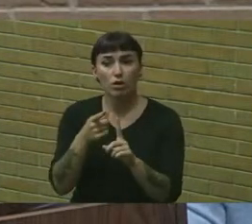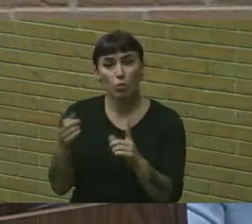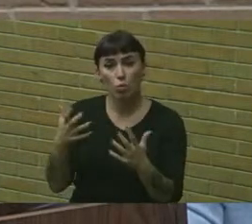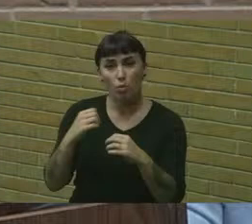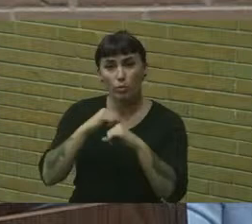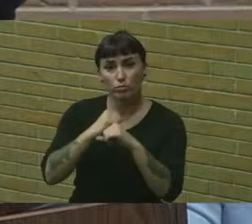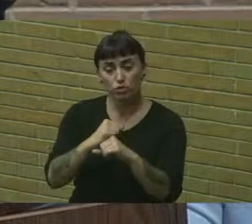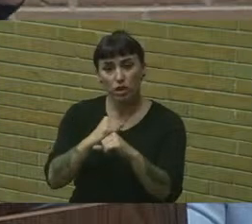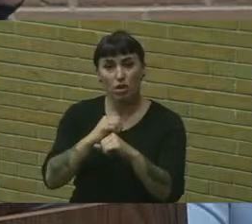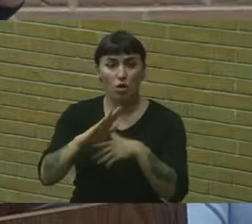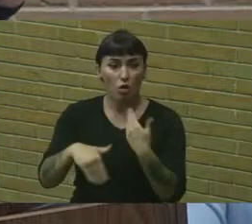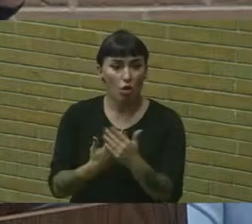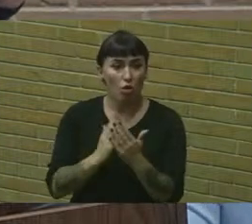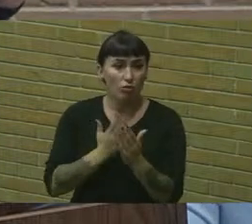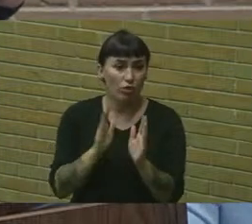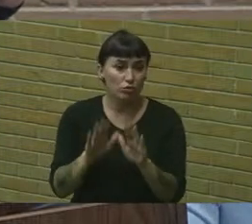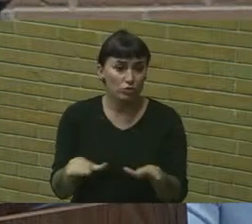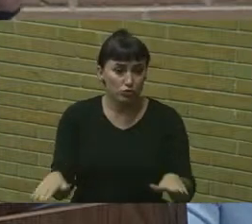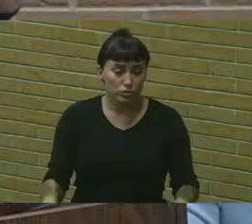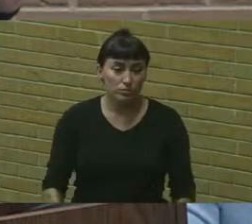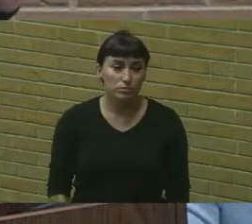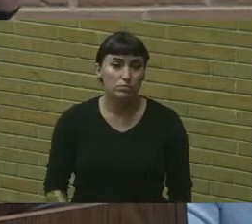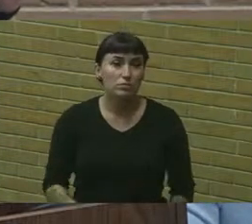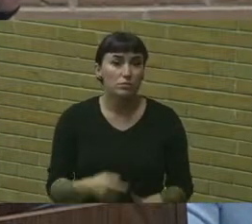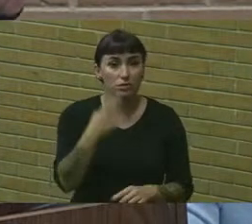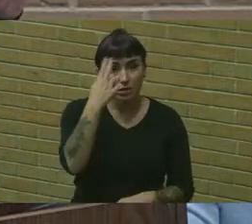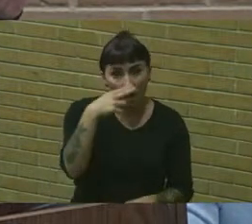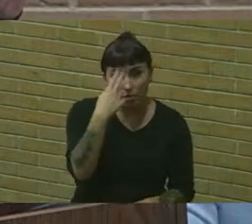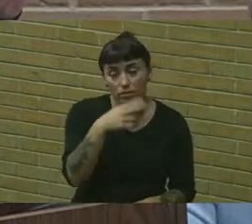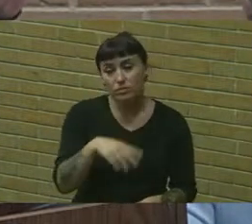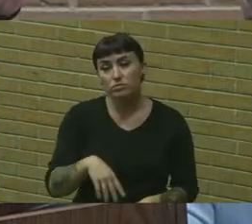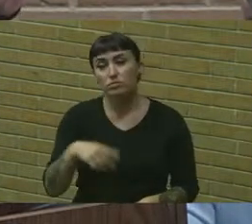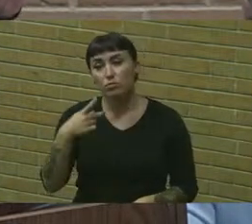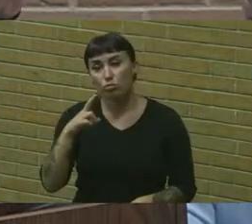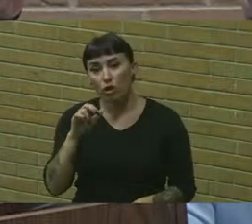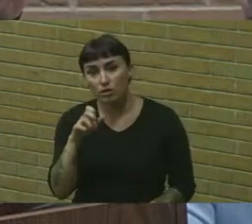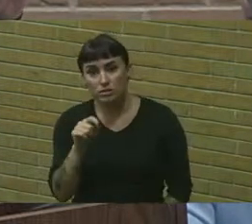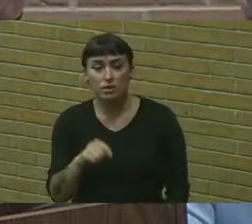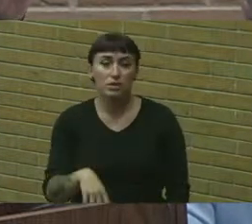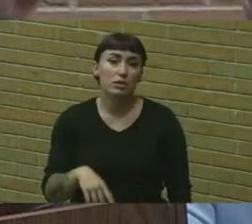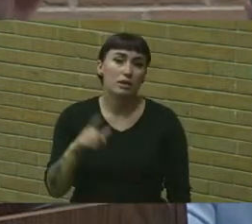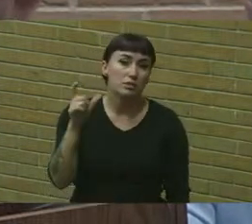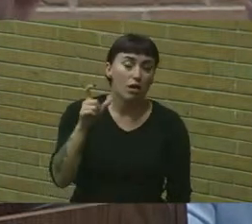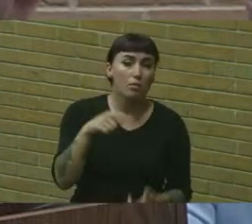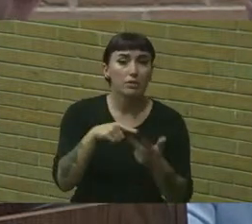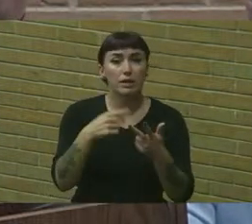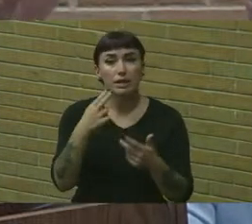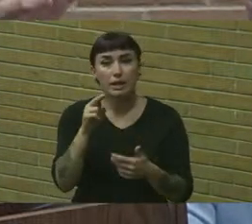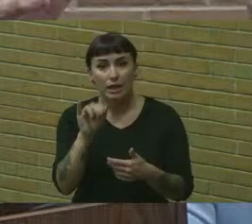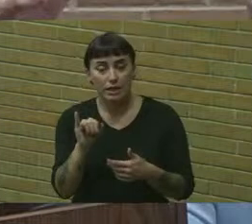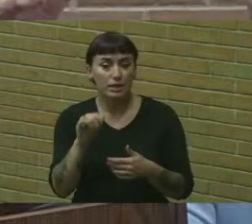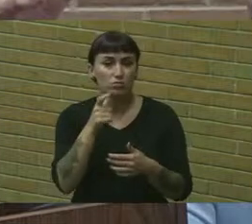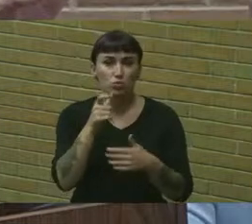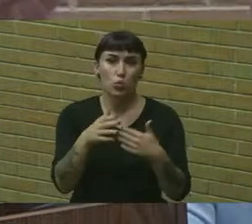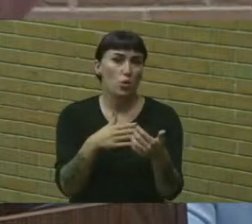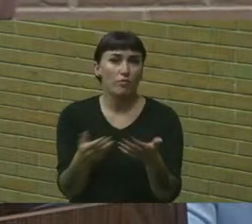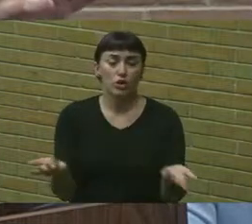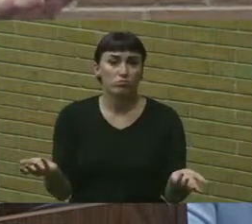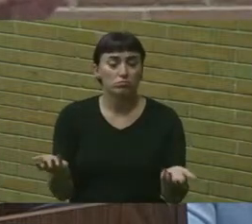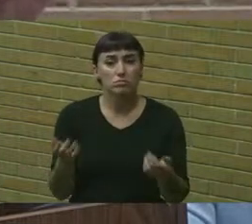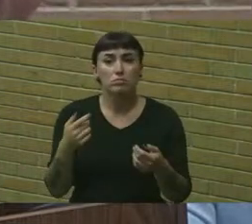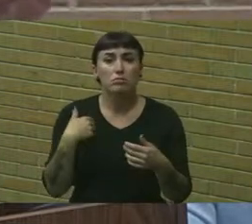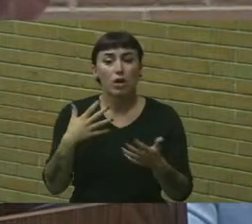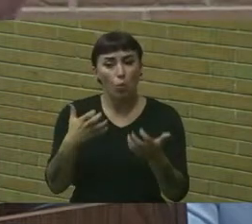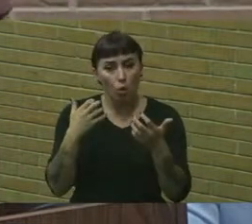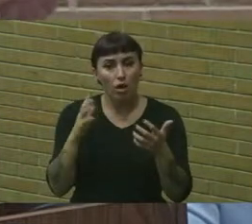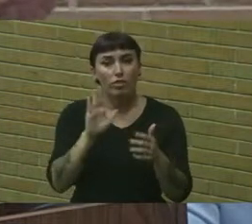protect all of our children, whether they're Catholics, Protestants, Islamic, Hindi, or whomever. I want